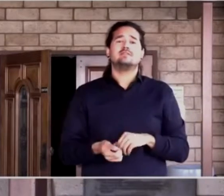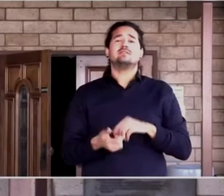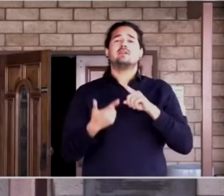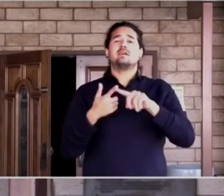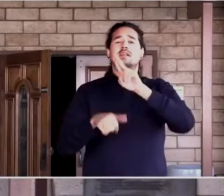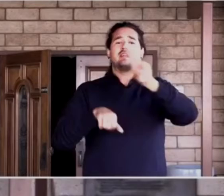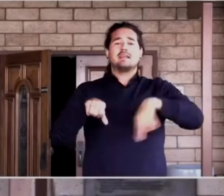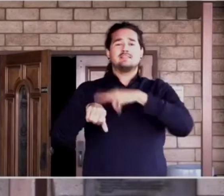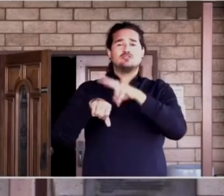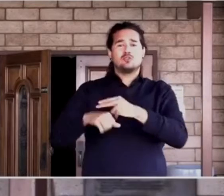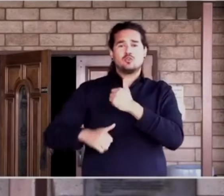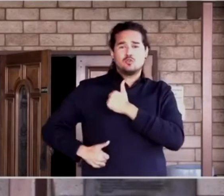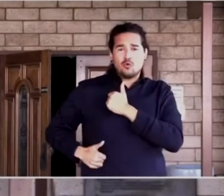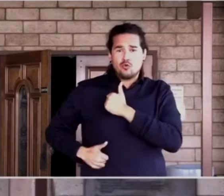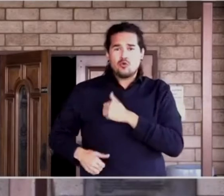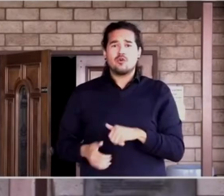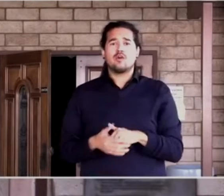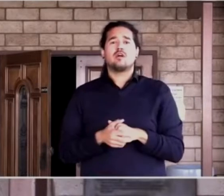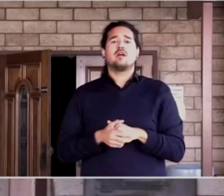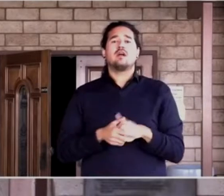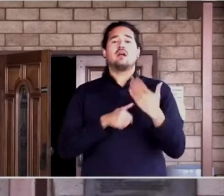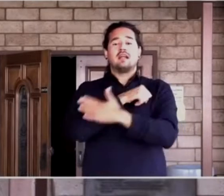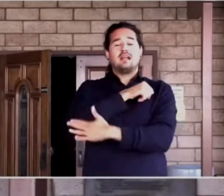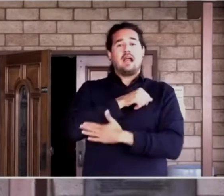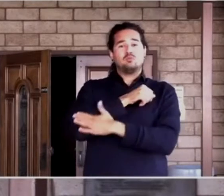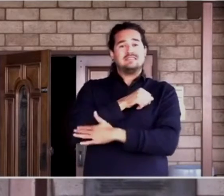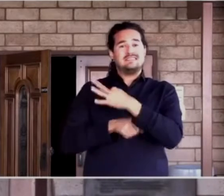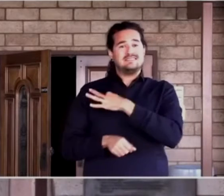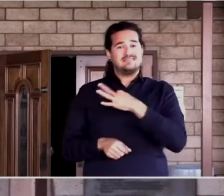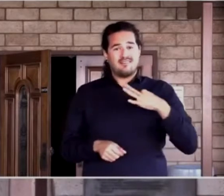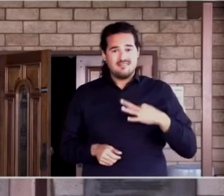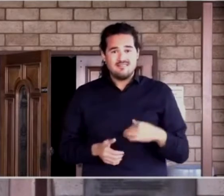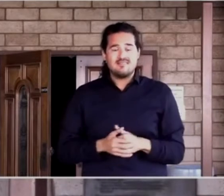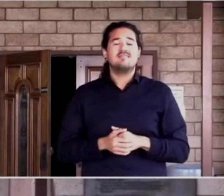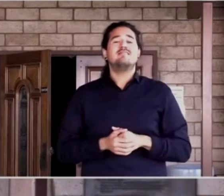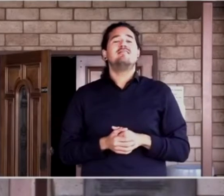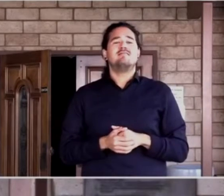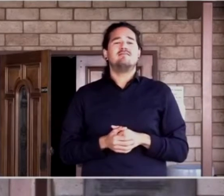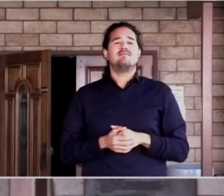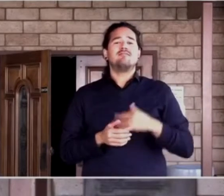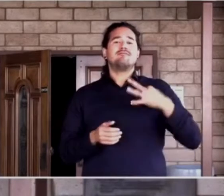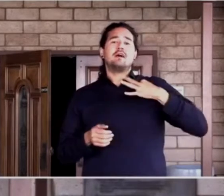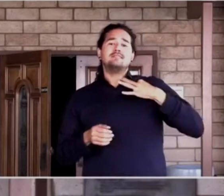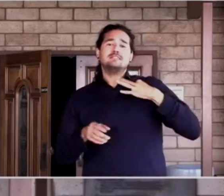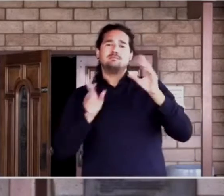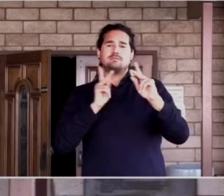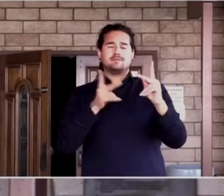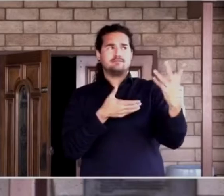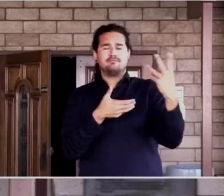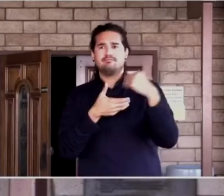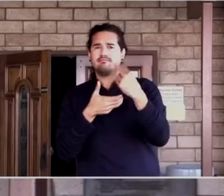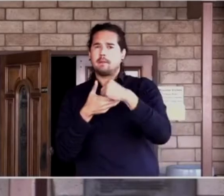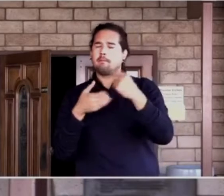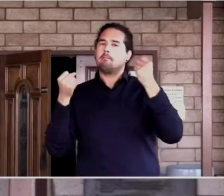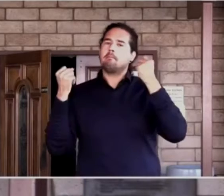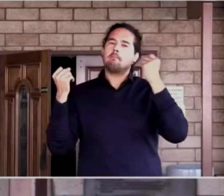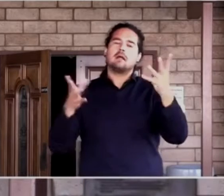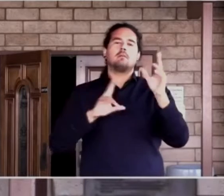the community, all coming together to serve our community 7 days a week, many hours throughout the